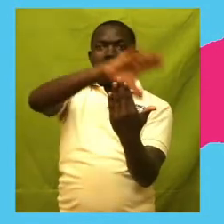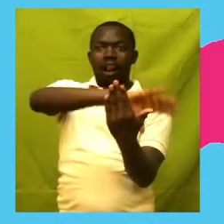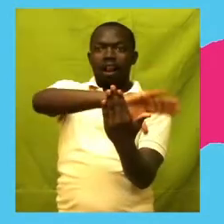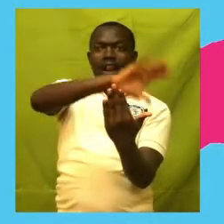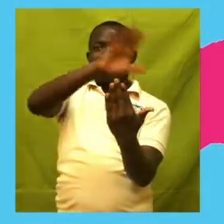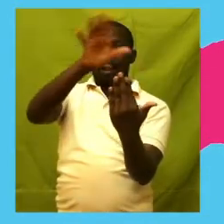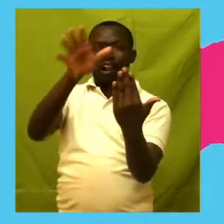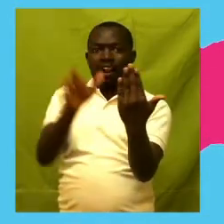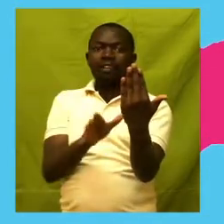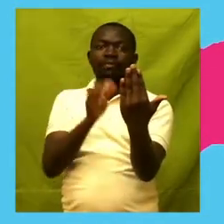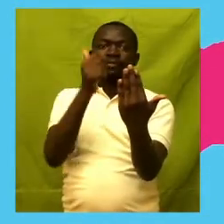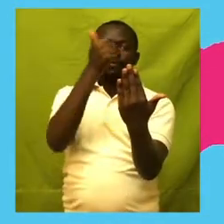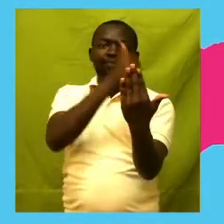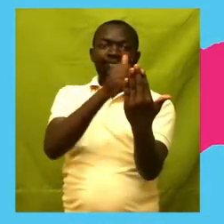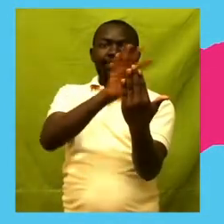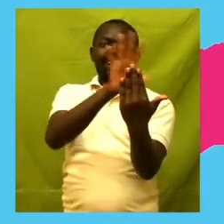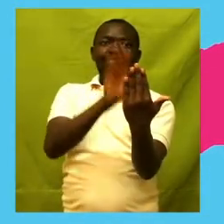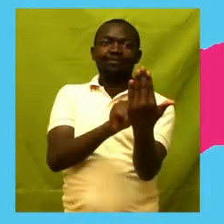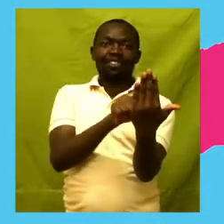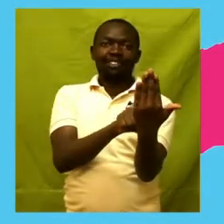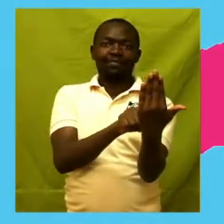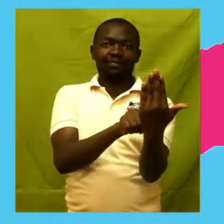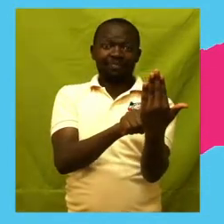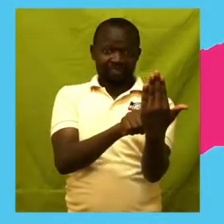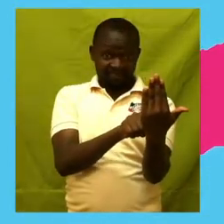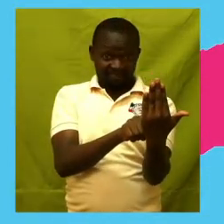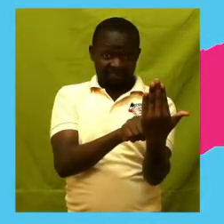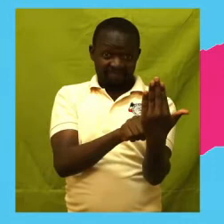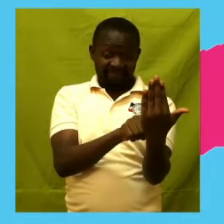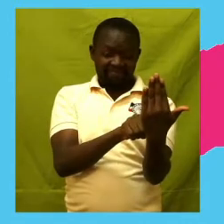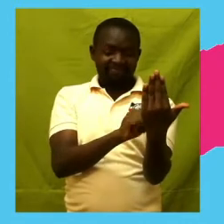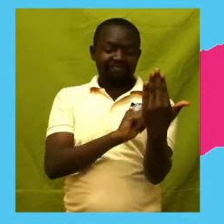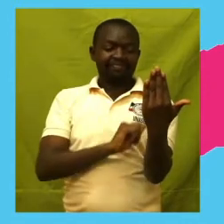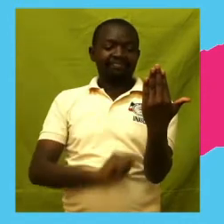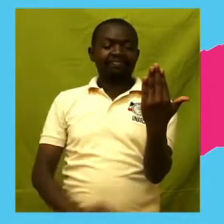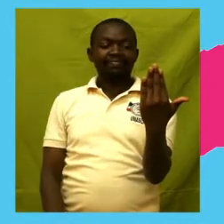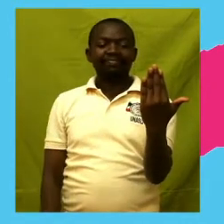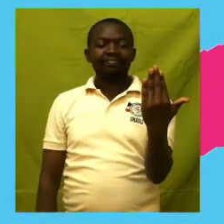that surround Africa. All right.